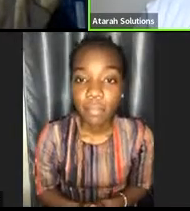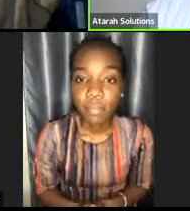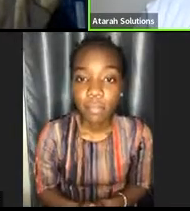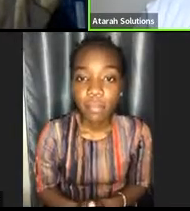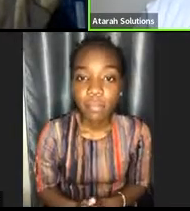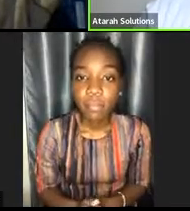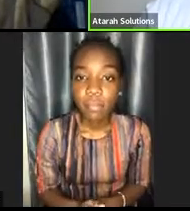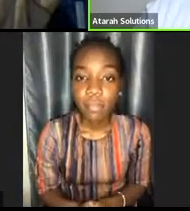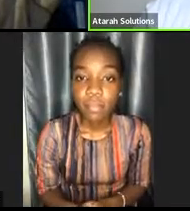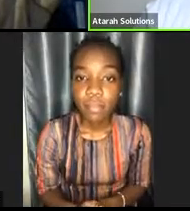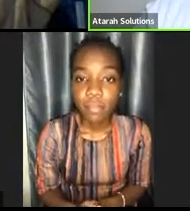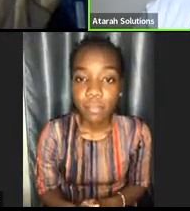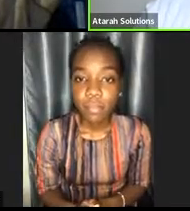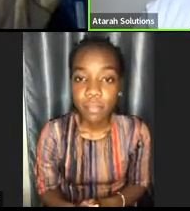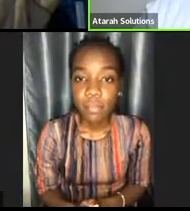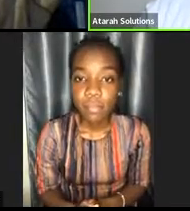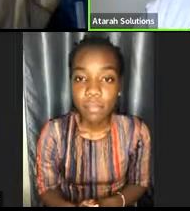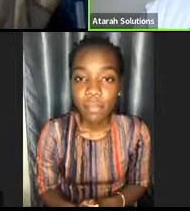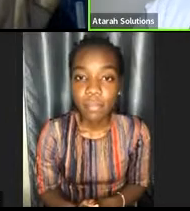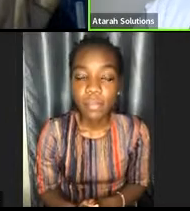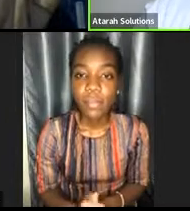I've shared to your inbox, and